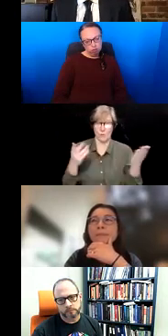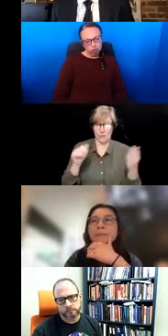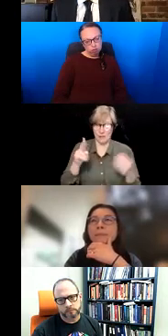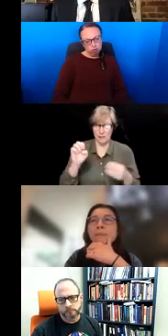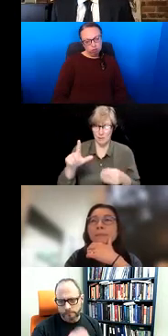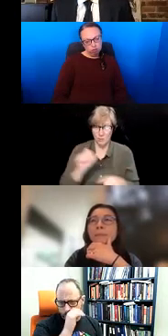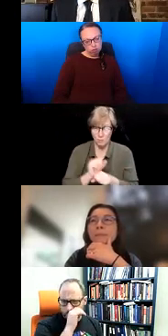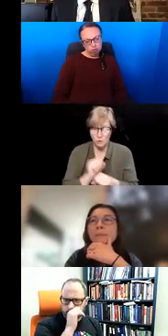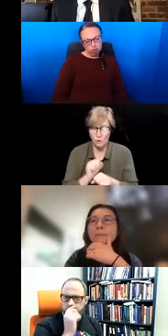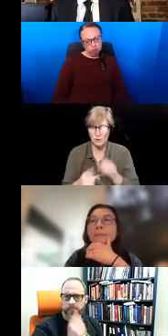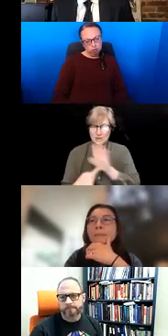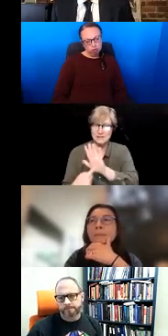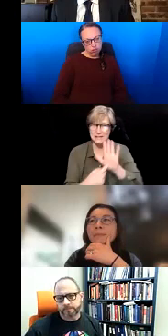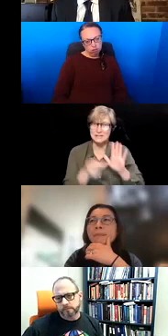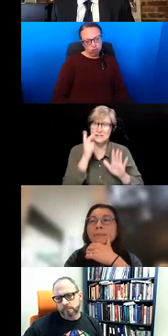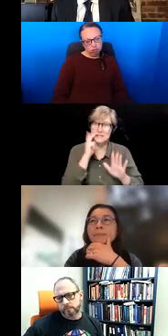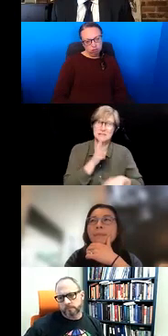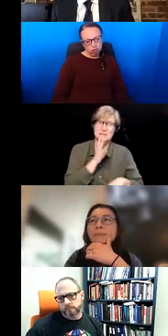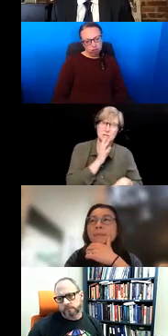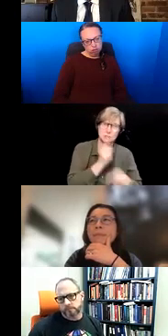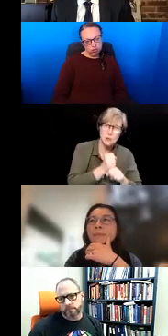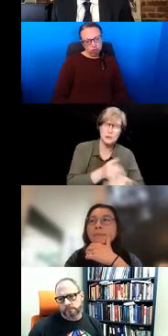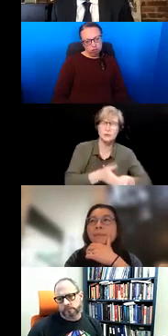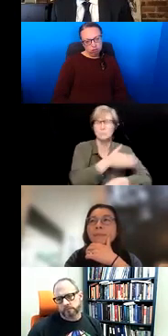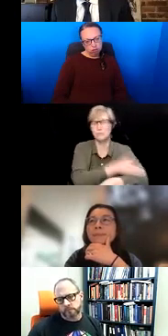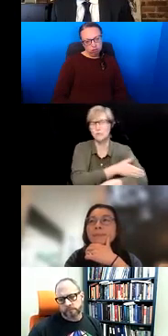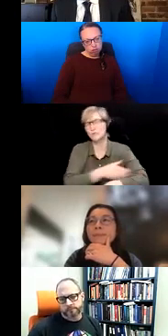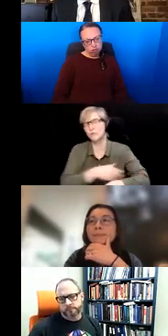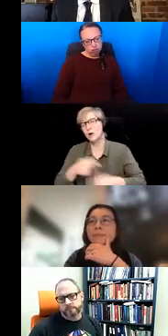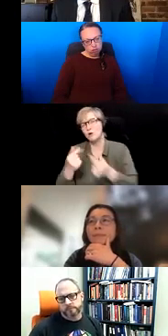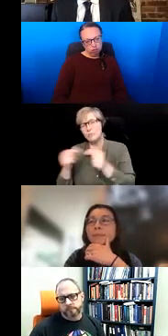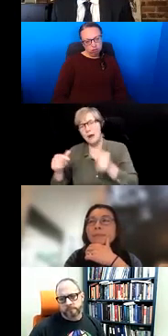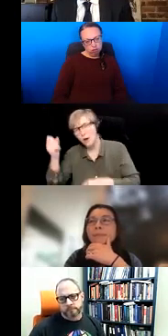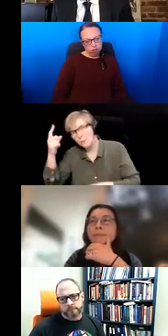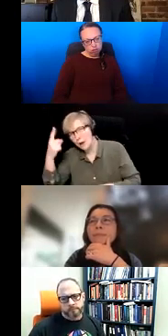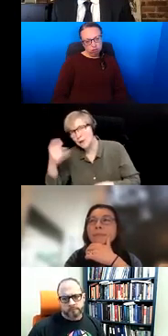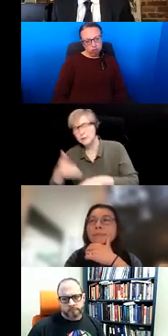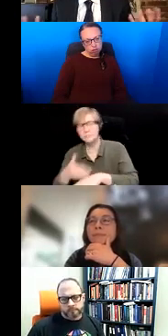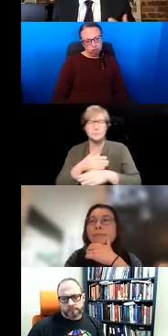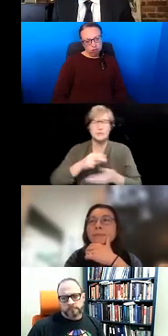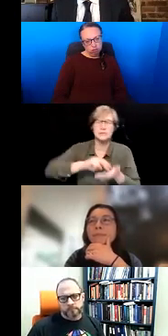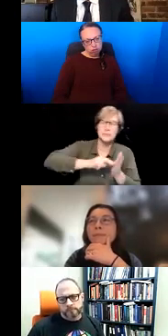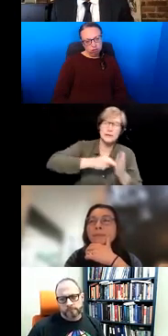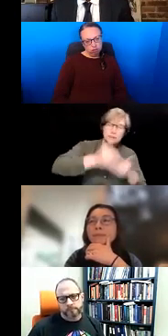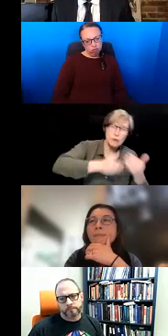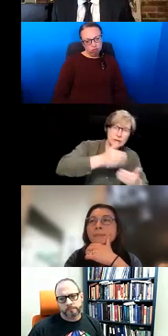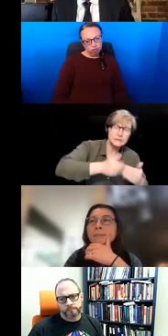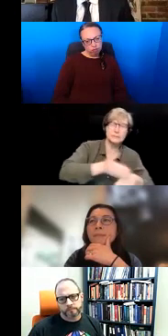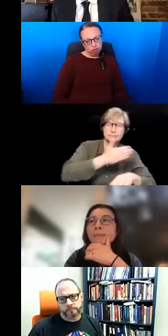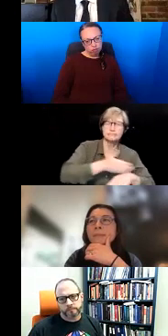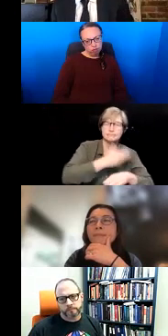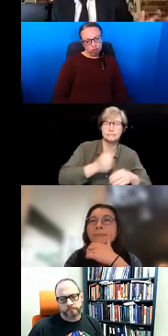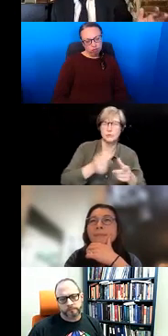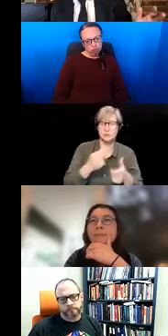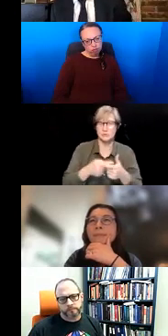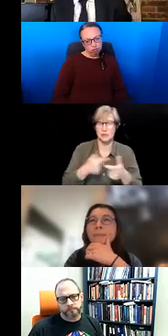had improvement in speech production, repetition, grammatical comprehension, semantic processing. We put it all together into a composite